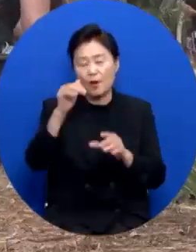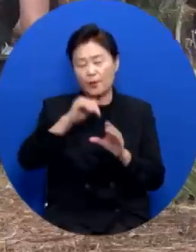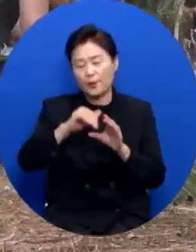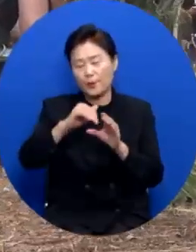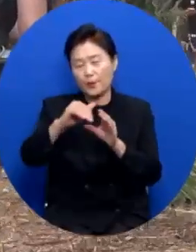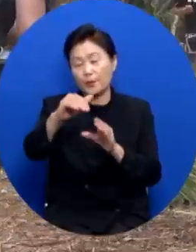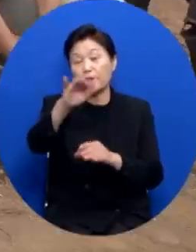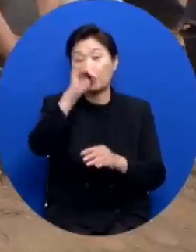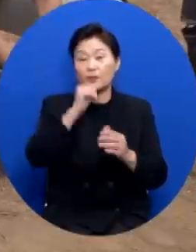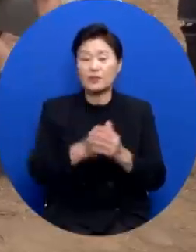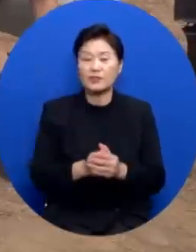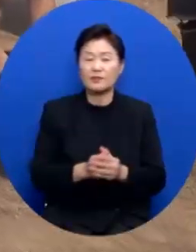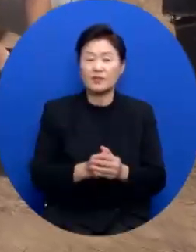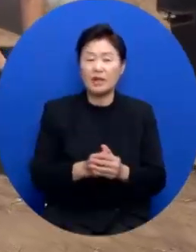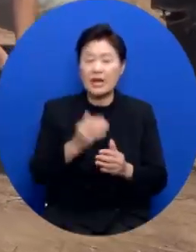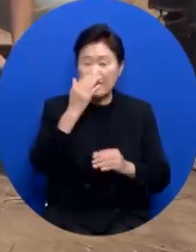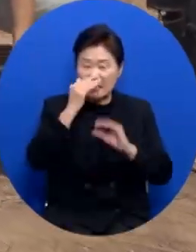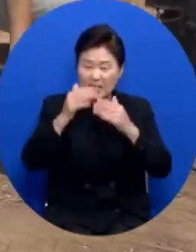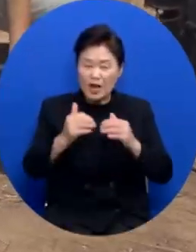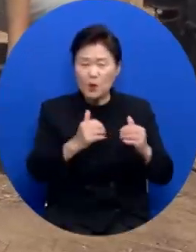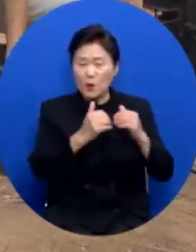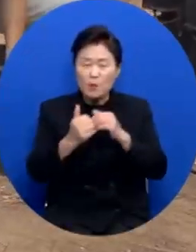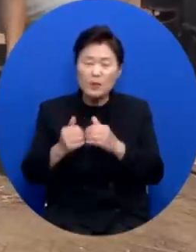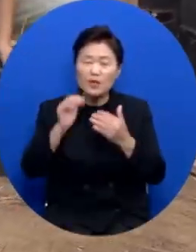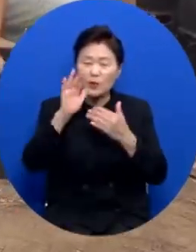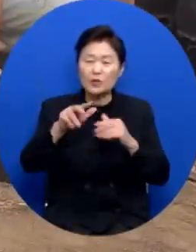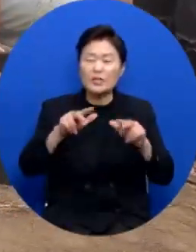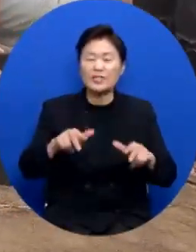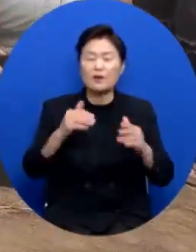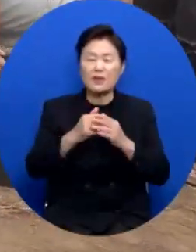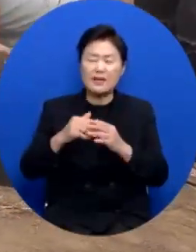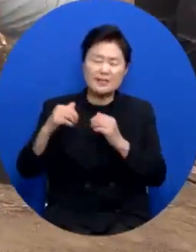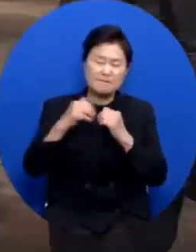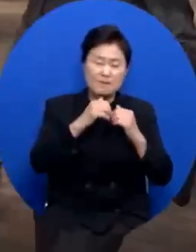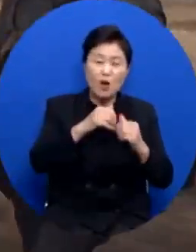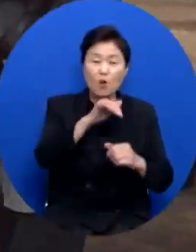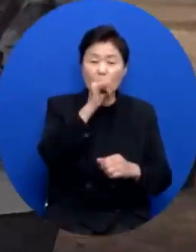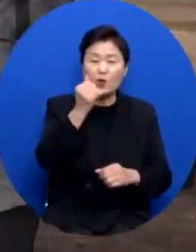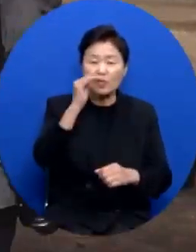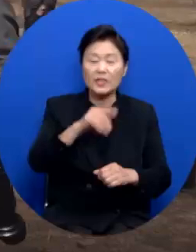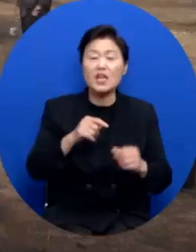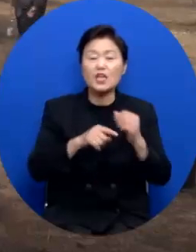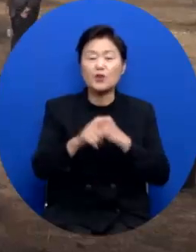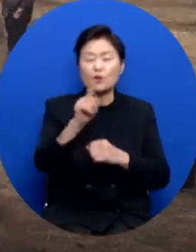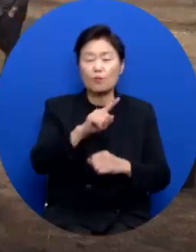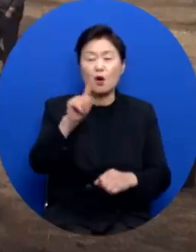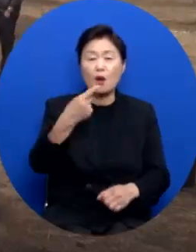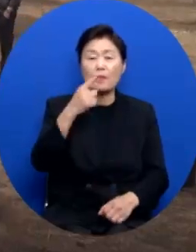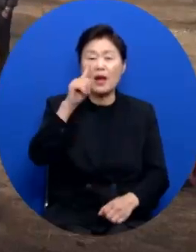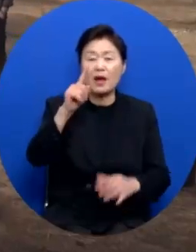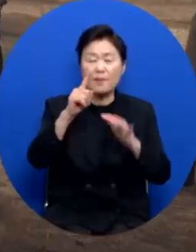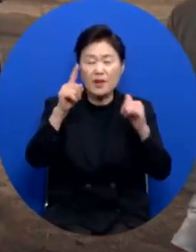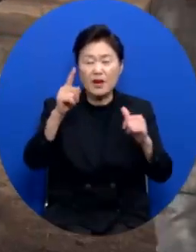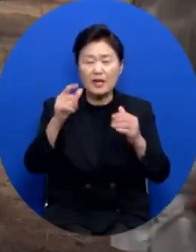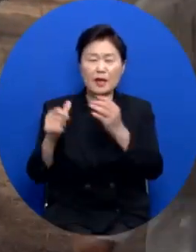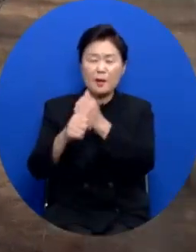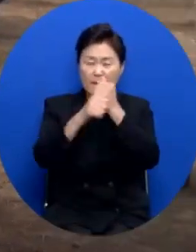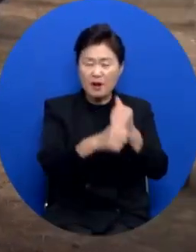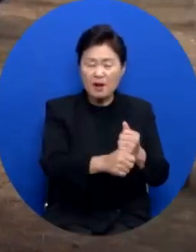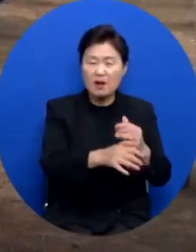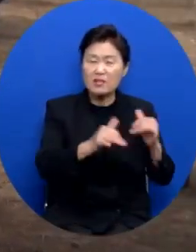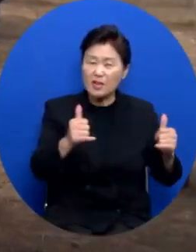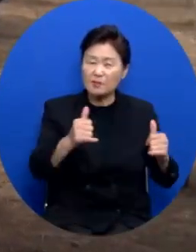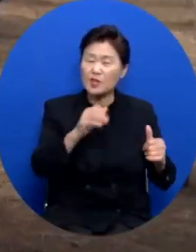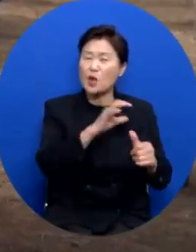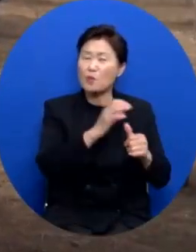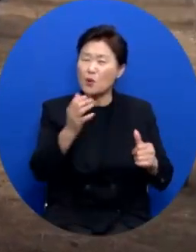this war. Israel was attacked and responding and continue to do this because we don't have 101 people are still missing for us. And